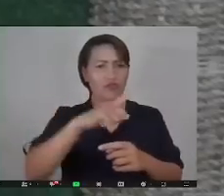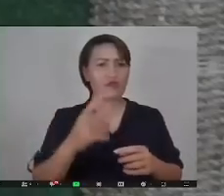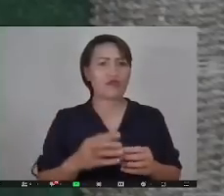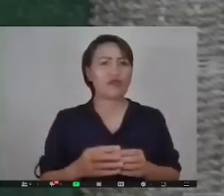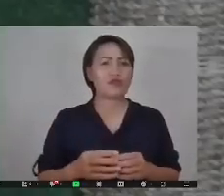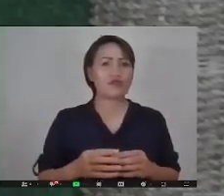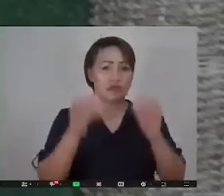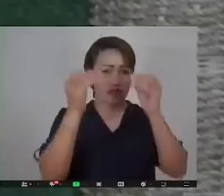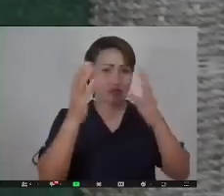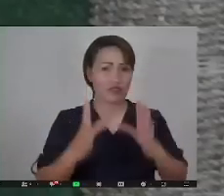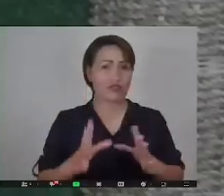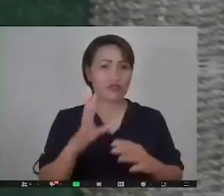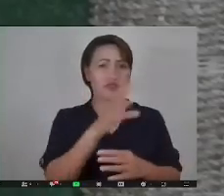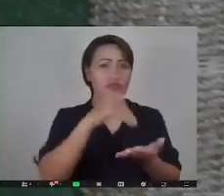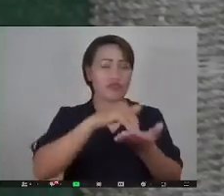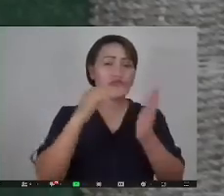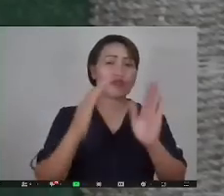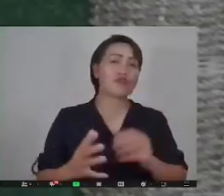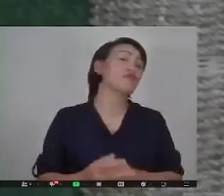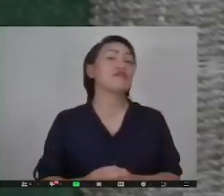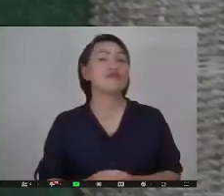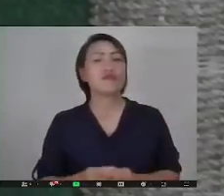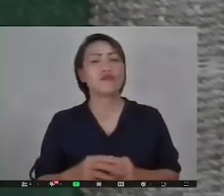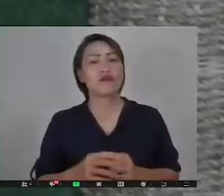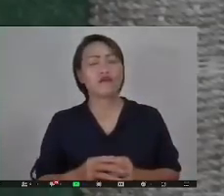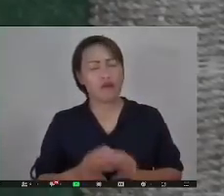education to encourage more